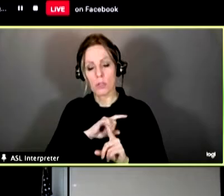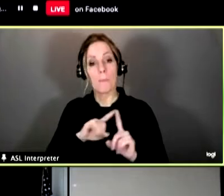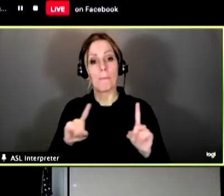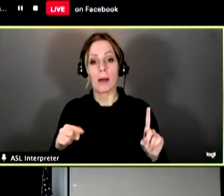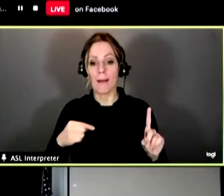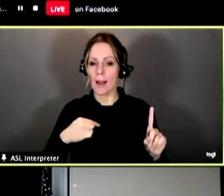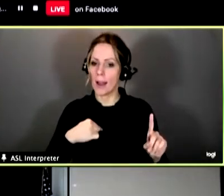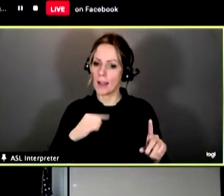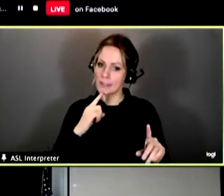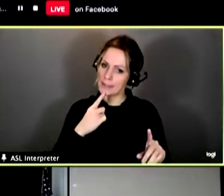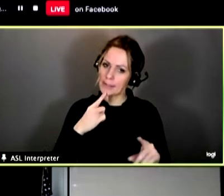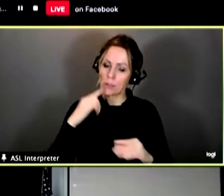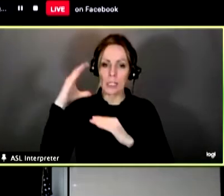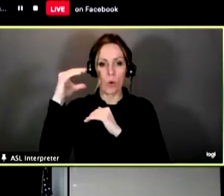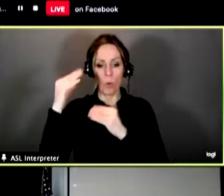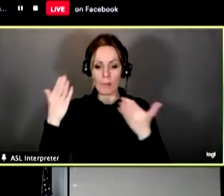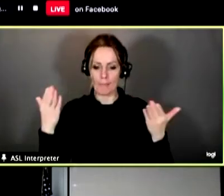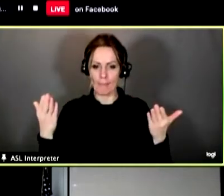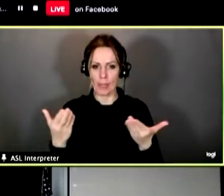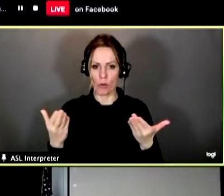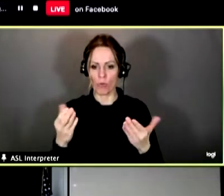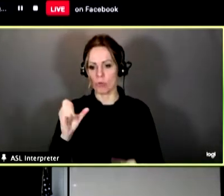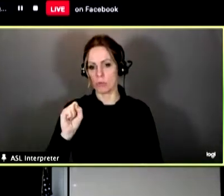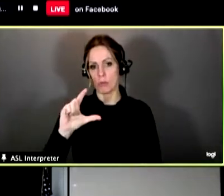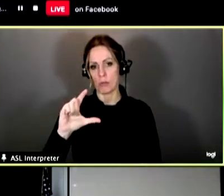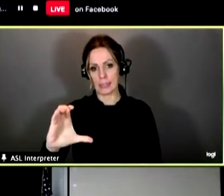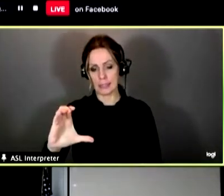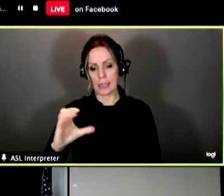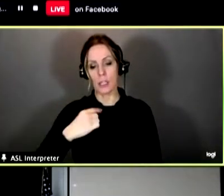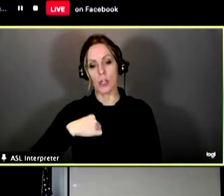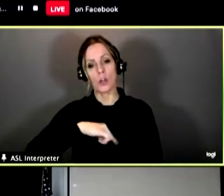that here in Salt Lake City, we are making